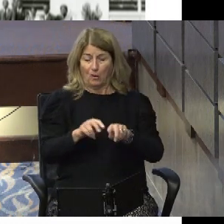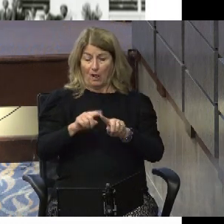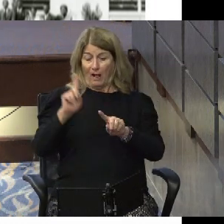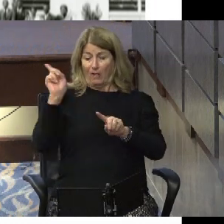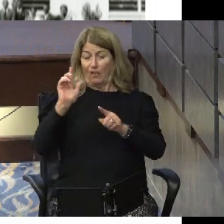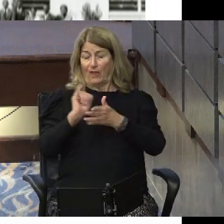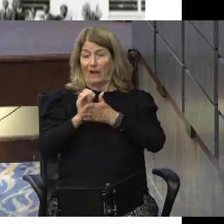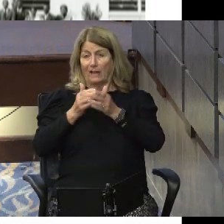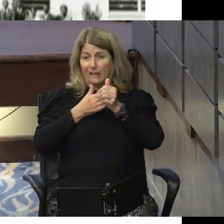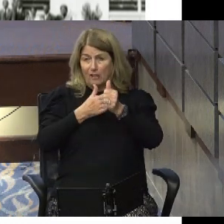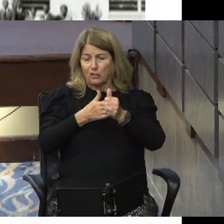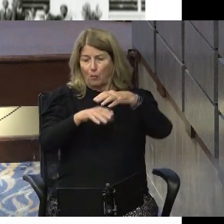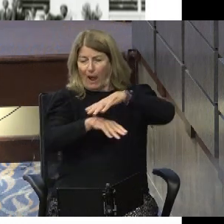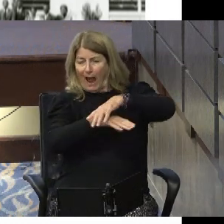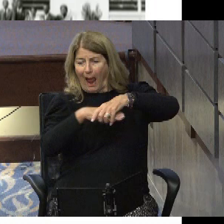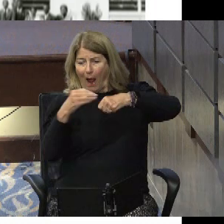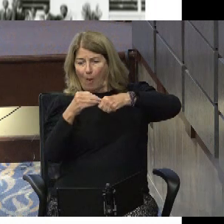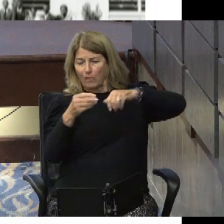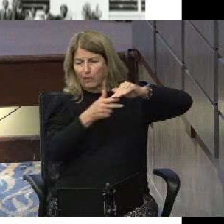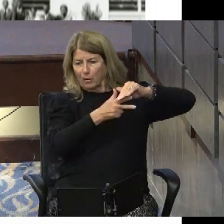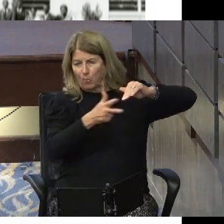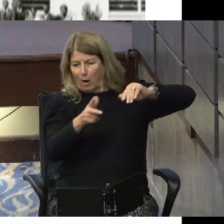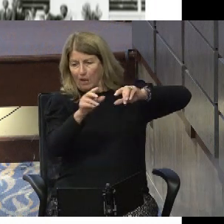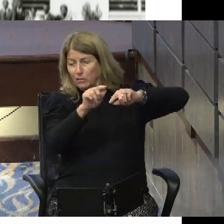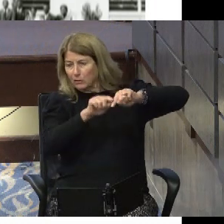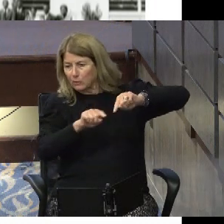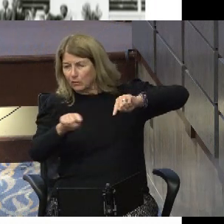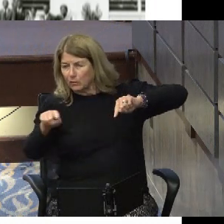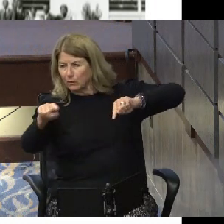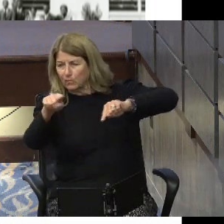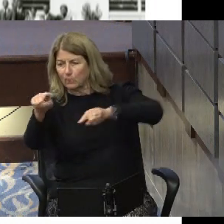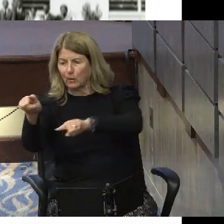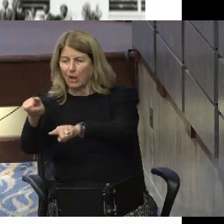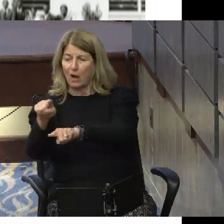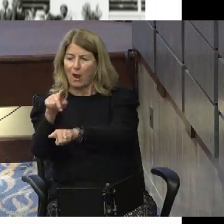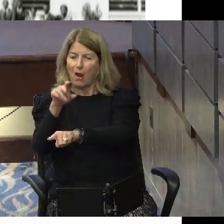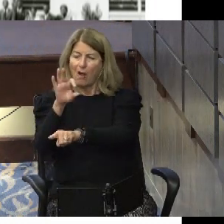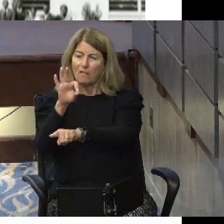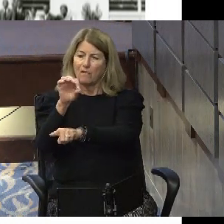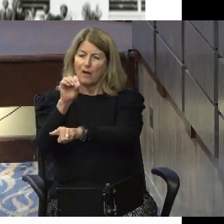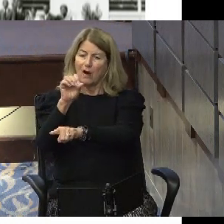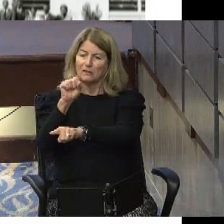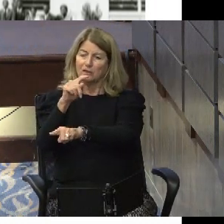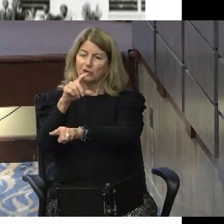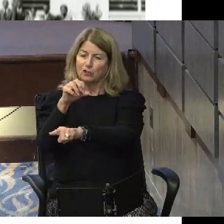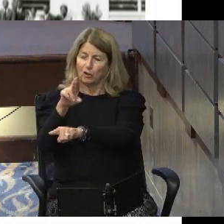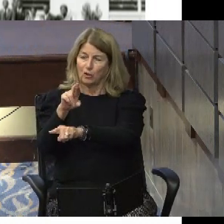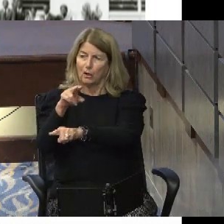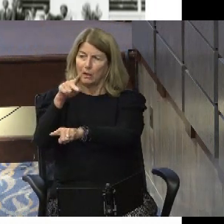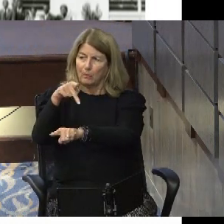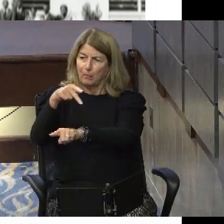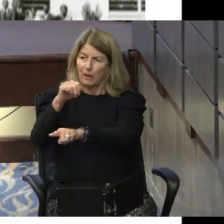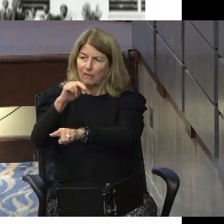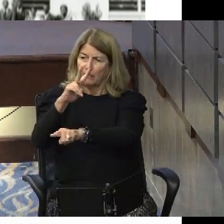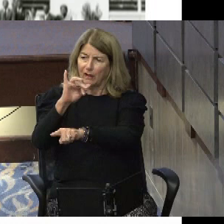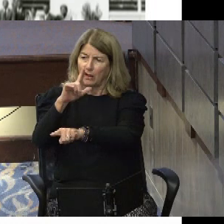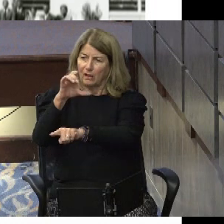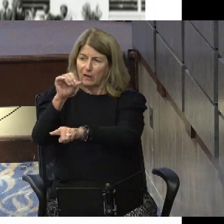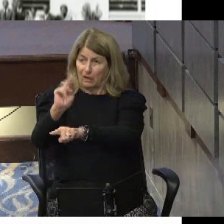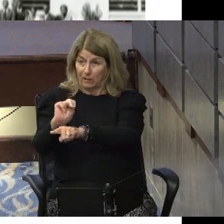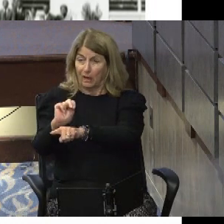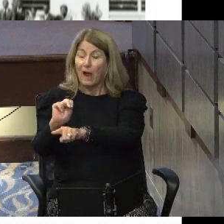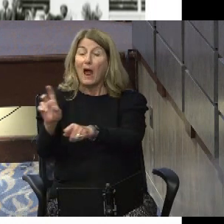out of the garage into the development or on their way to the Foster Pavilion. And what we thought was, as you come out,